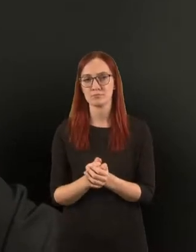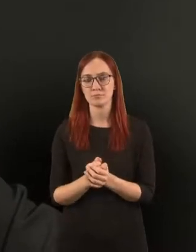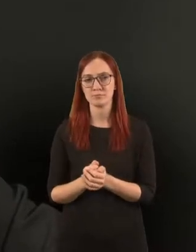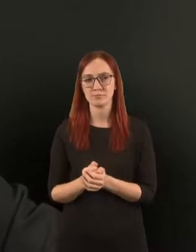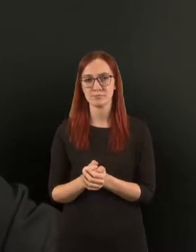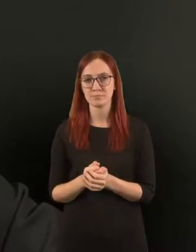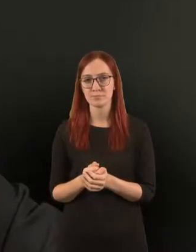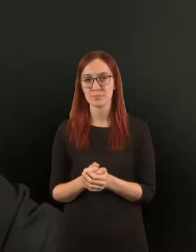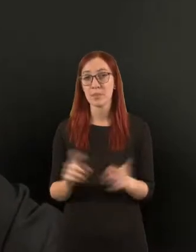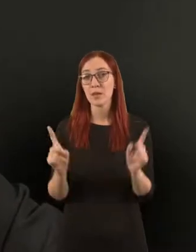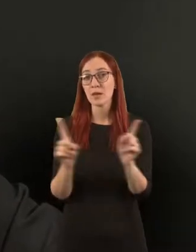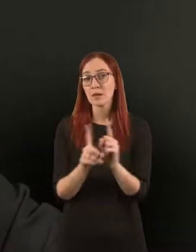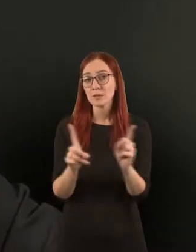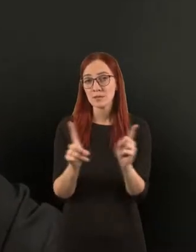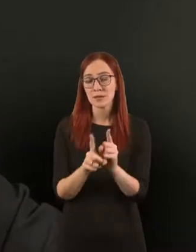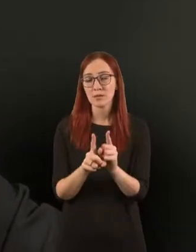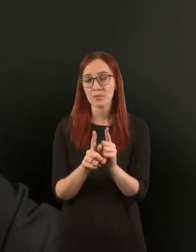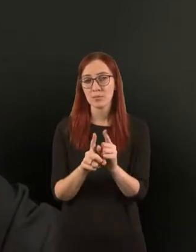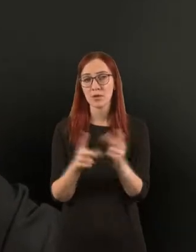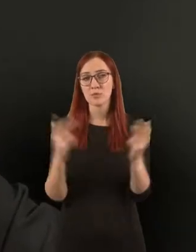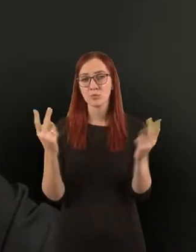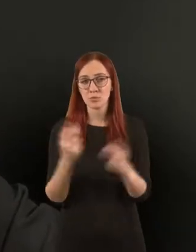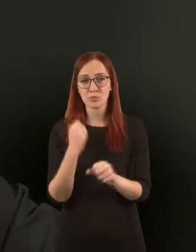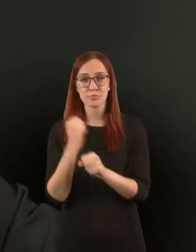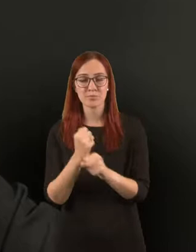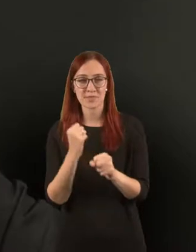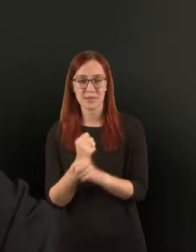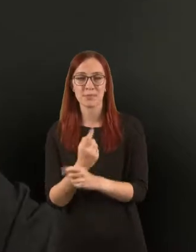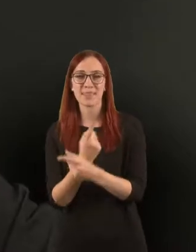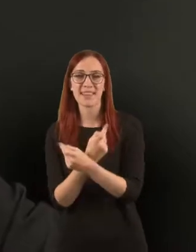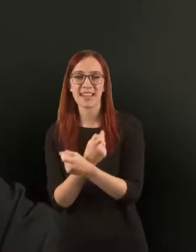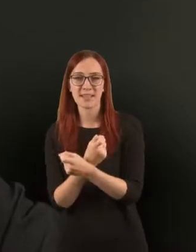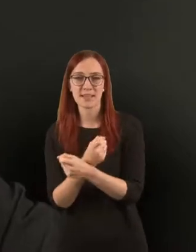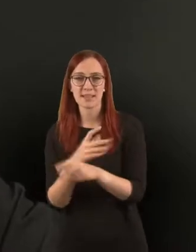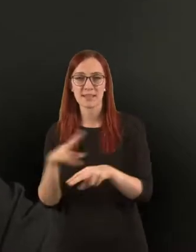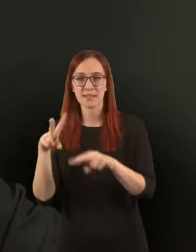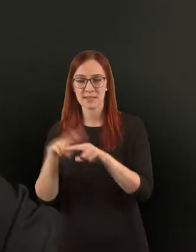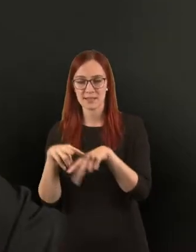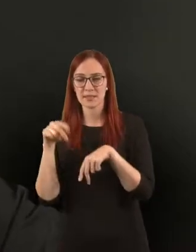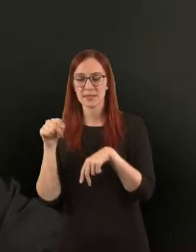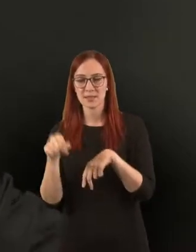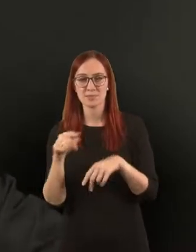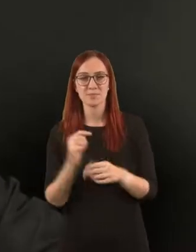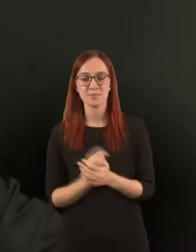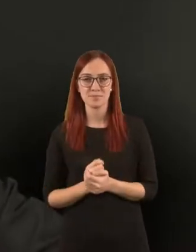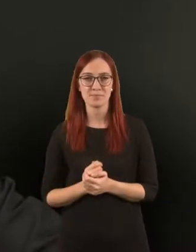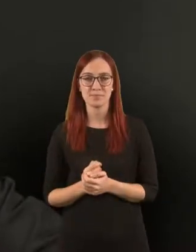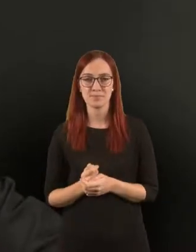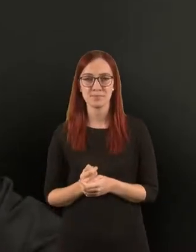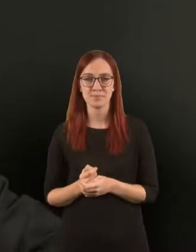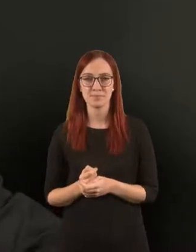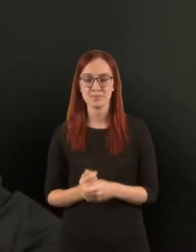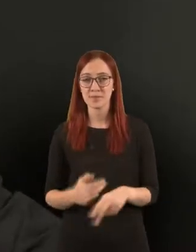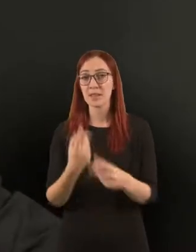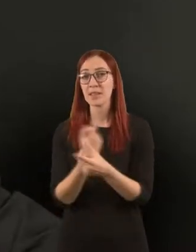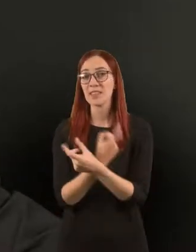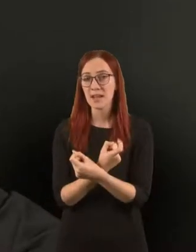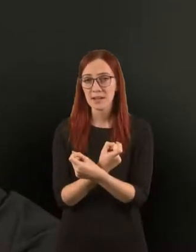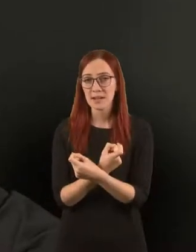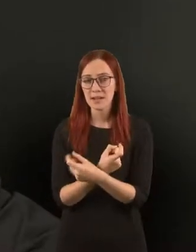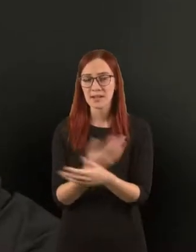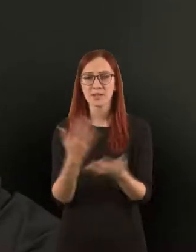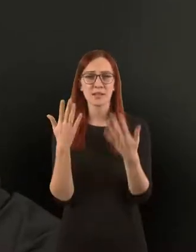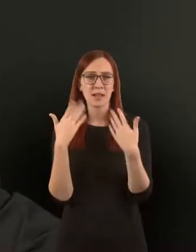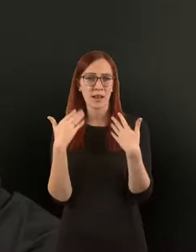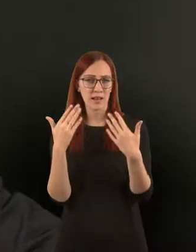stations. Why in the gas station you can find easily diesel fuel? No, you have to restrain.